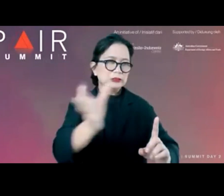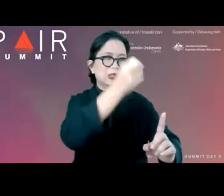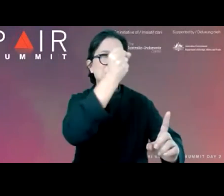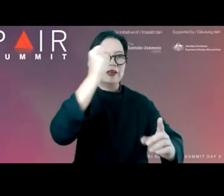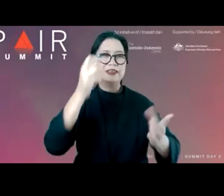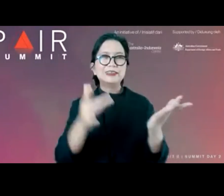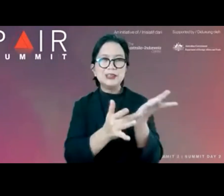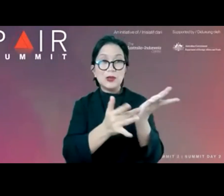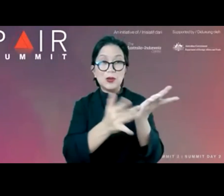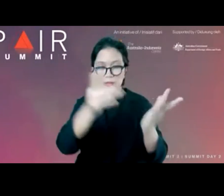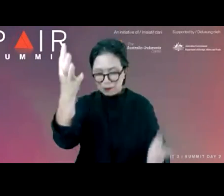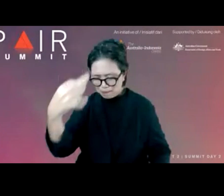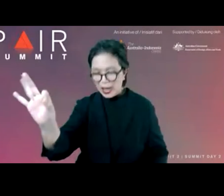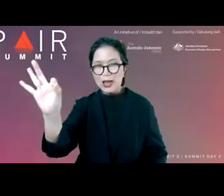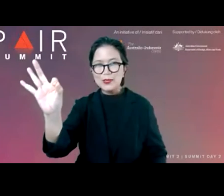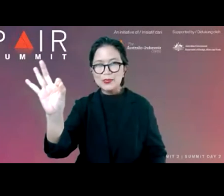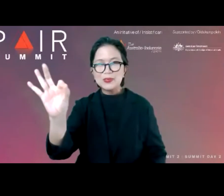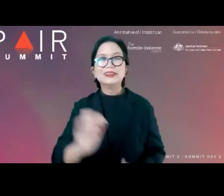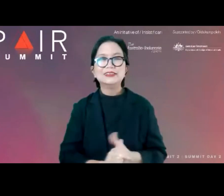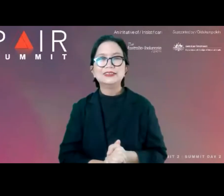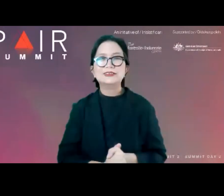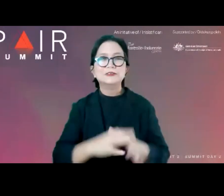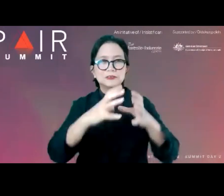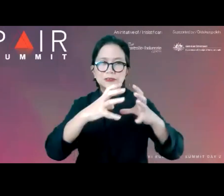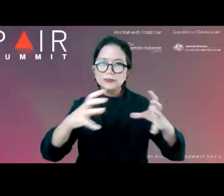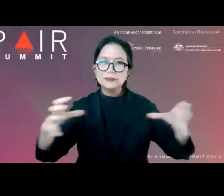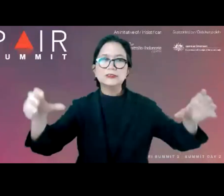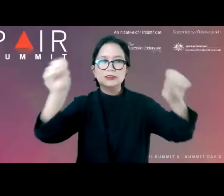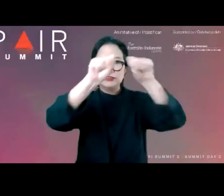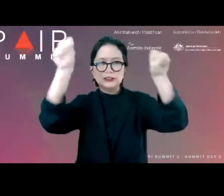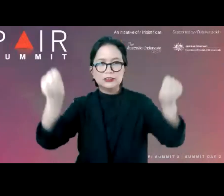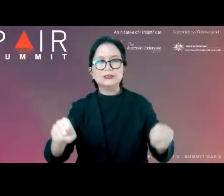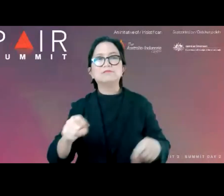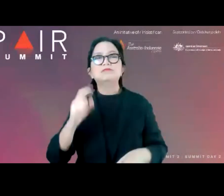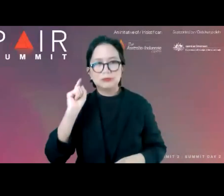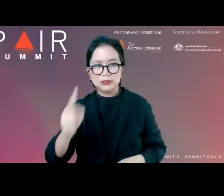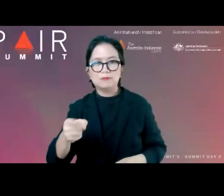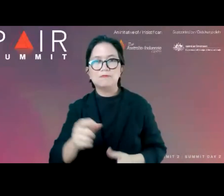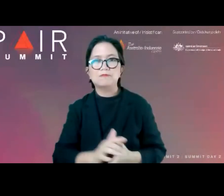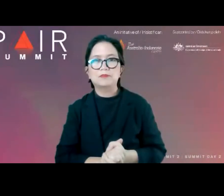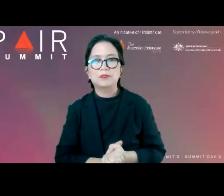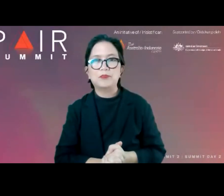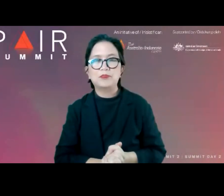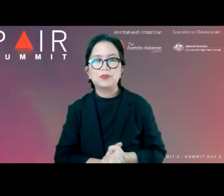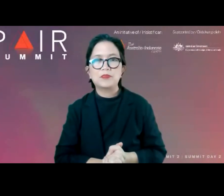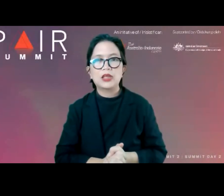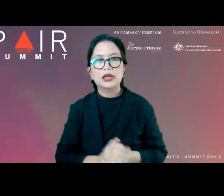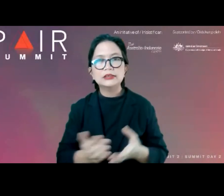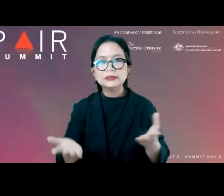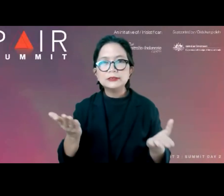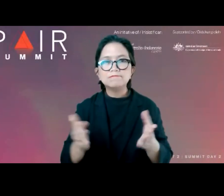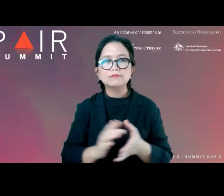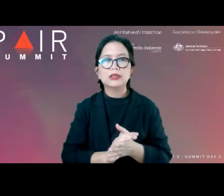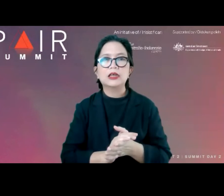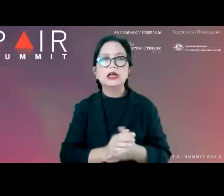the infrastructure that needs to be in place. But at the bottom of it all, there's the human capacity. You know, we can do